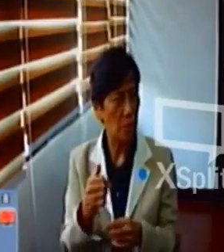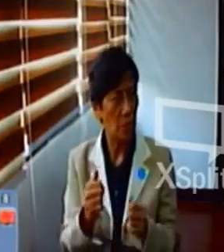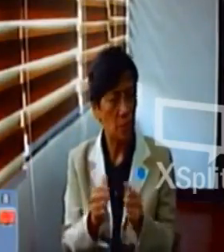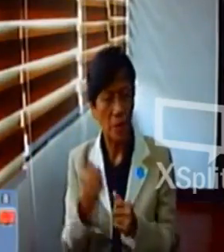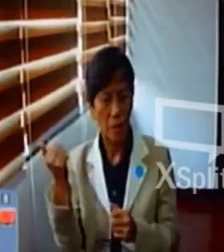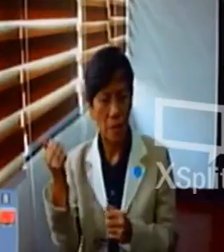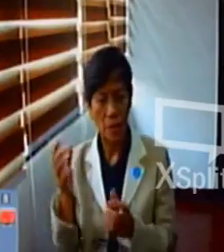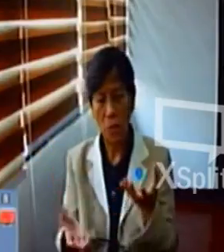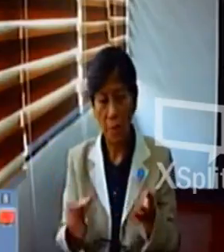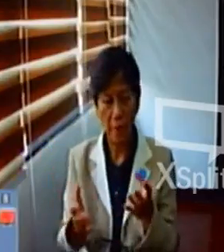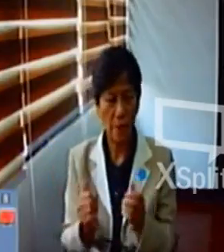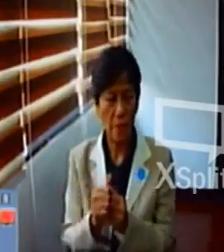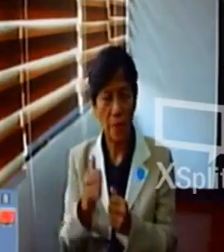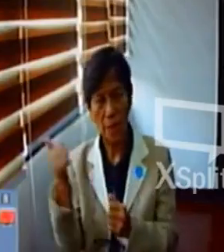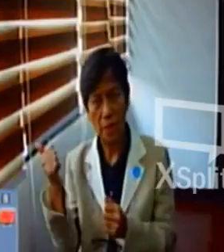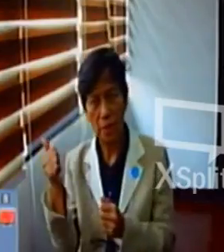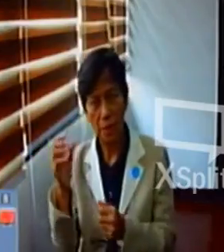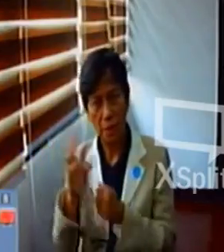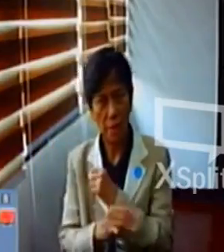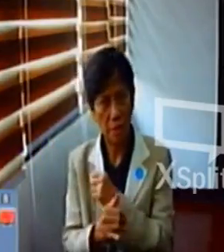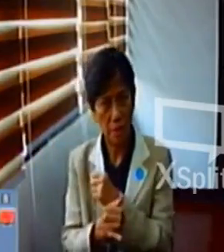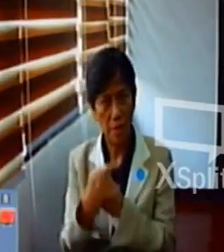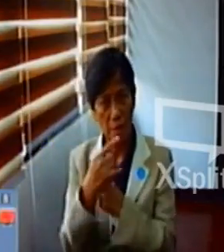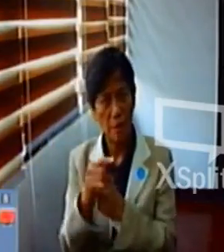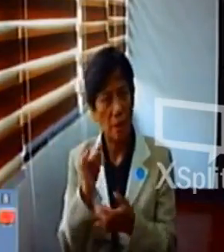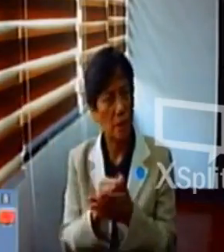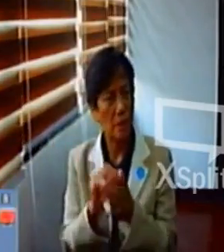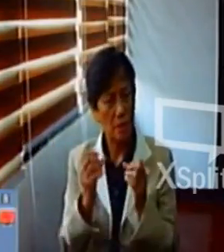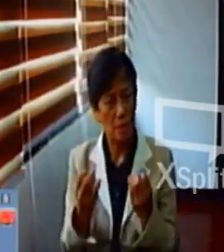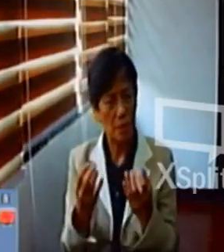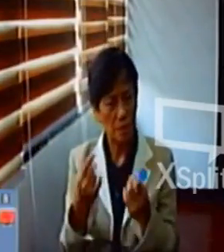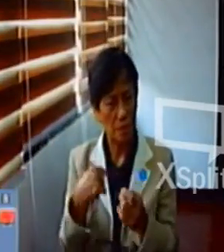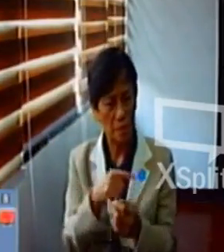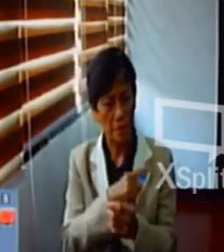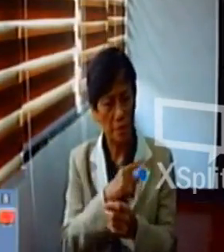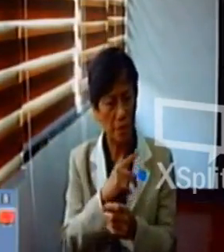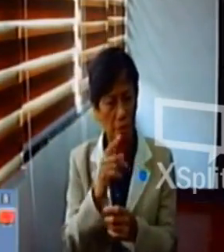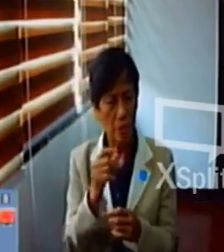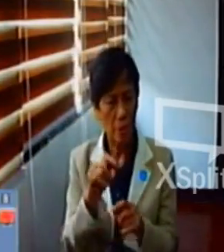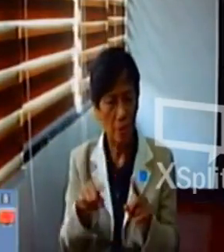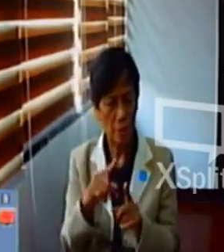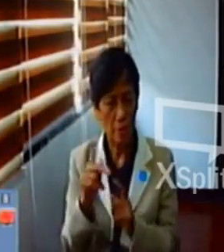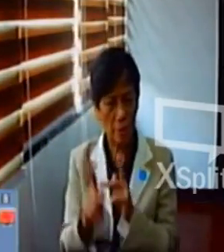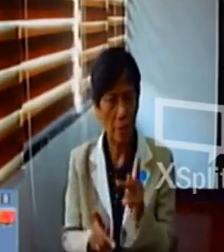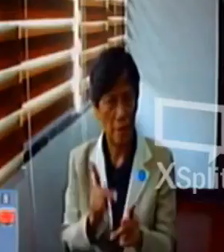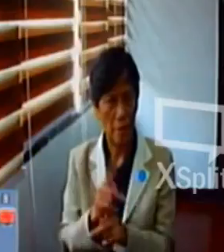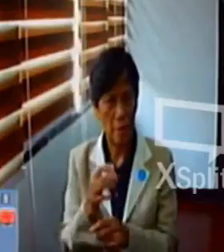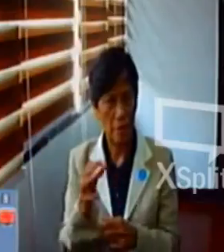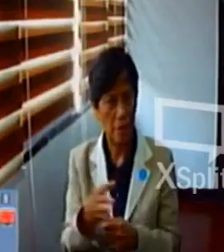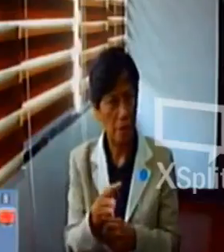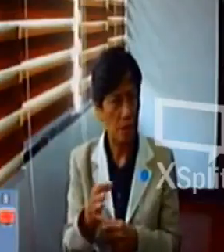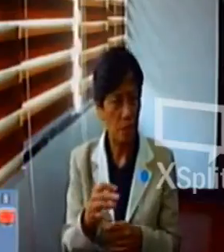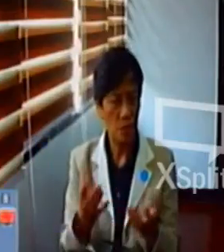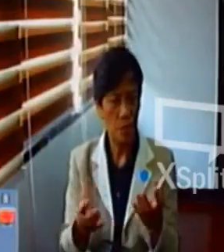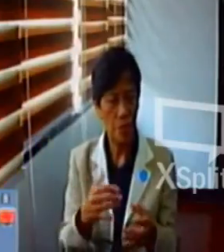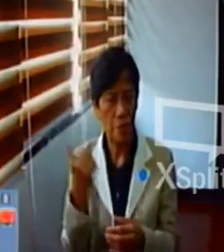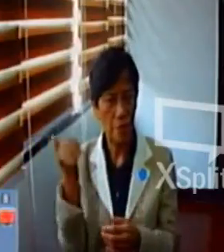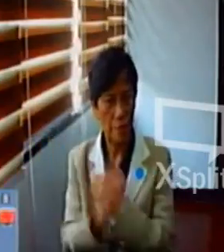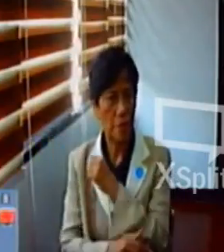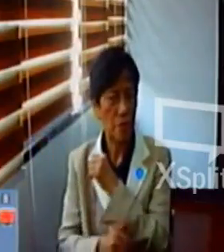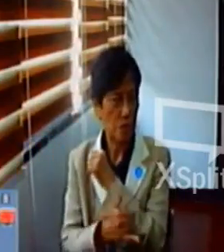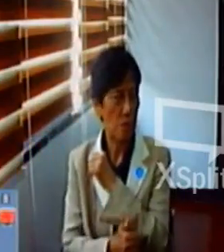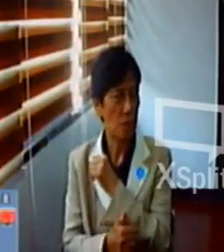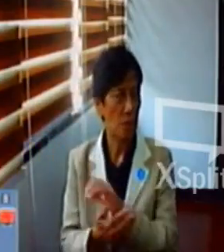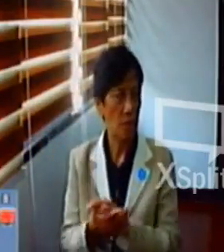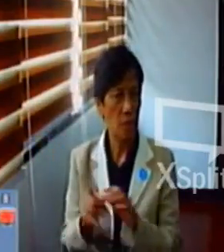other countries, saying that we have a lot more species compared to other countries. But again,